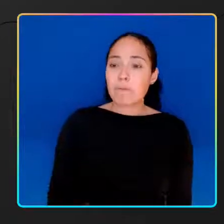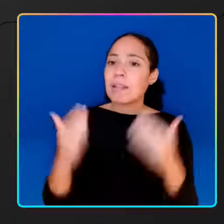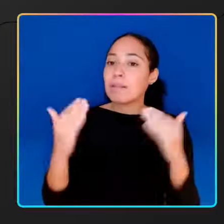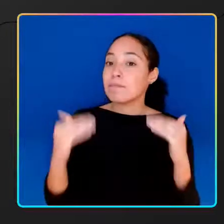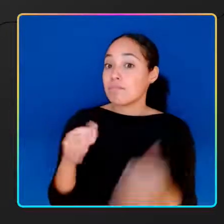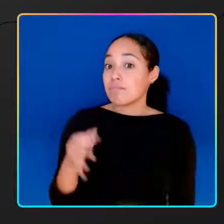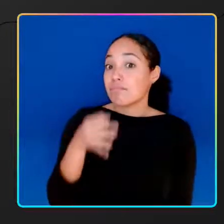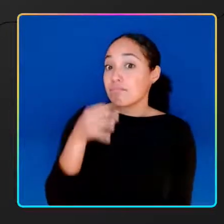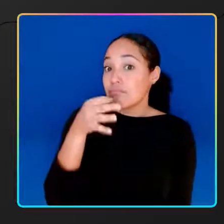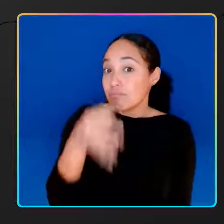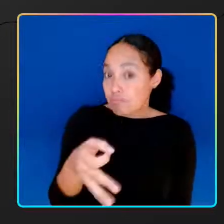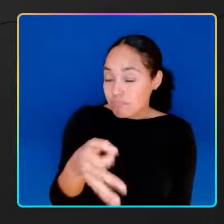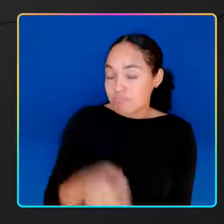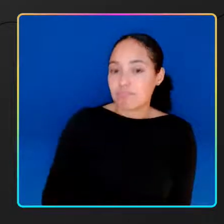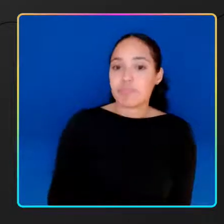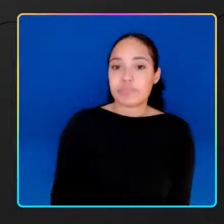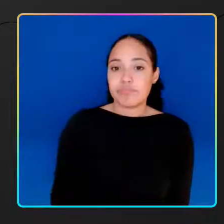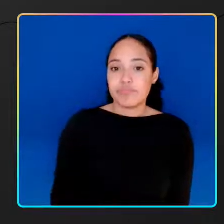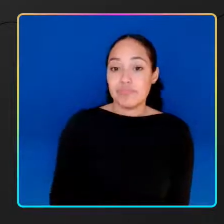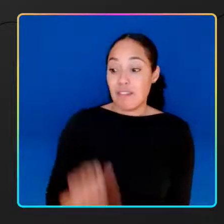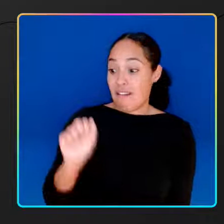thing you've learnt in AI?